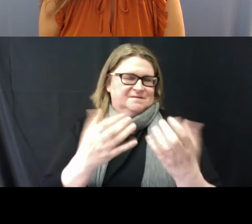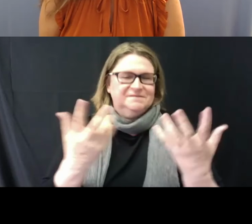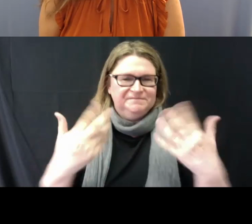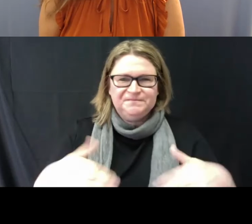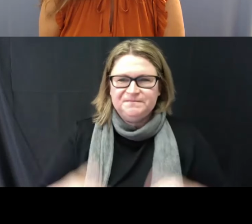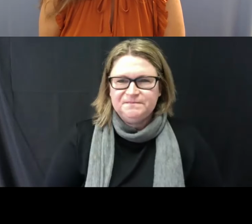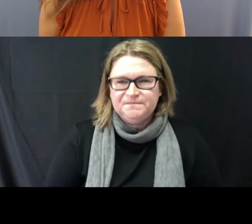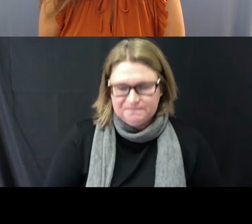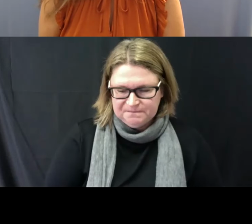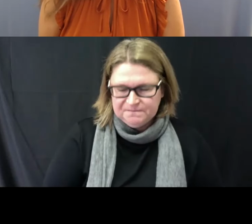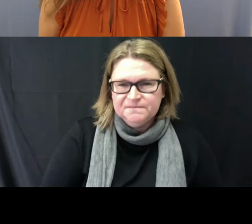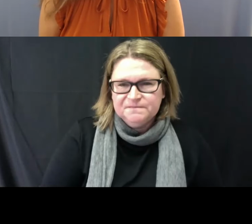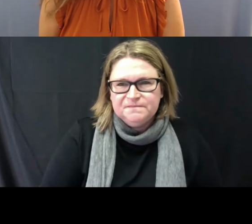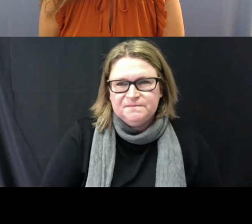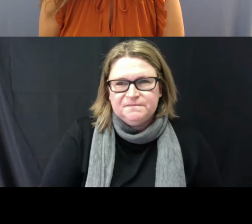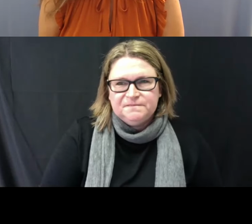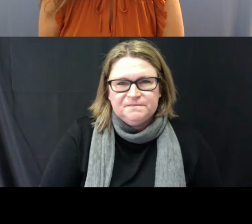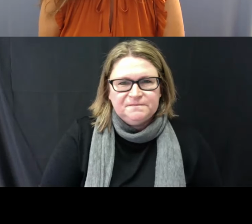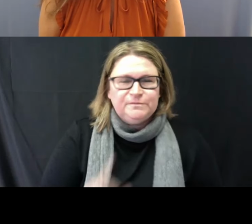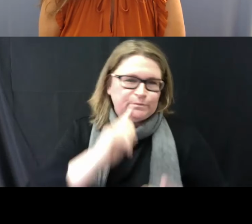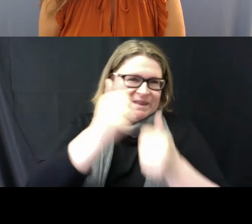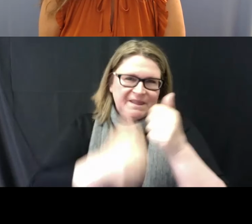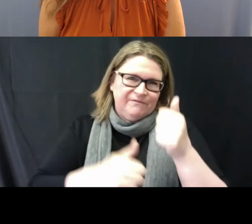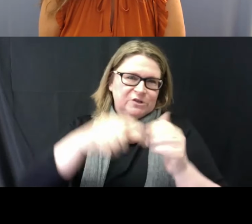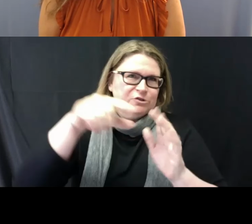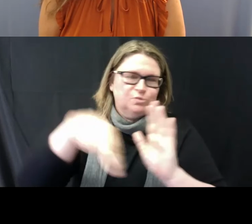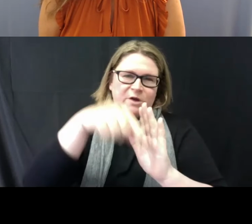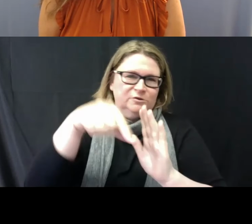about deaf culture. It's a very unique class.